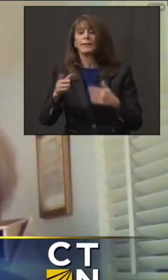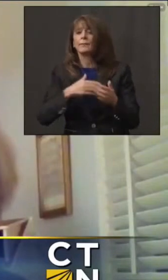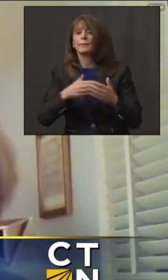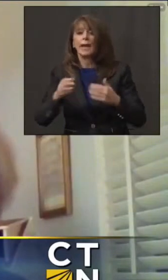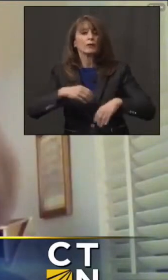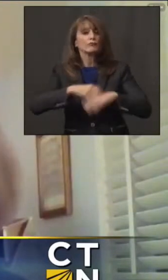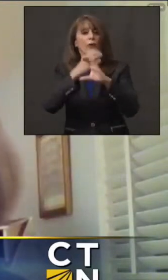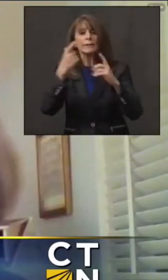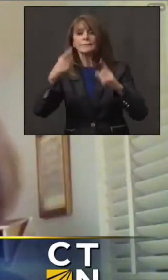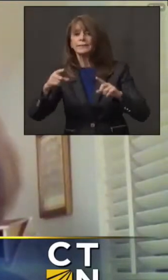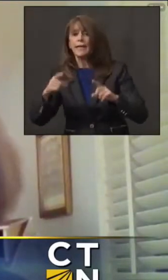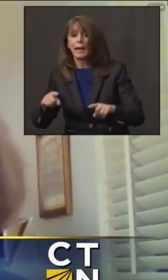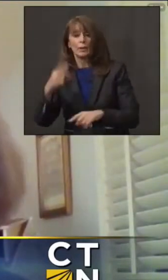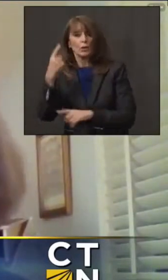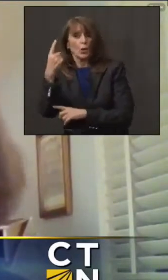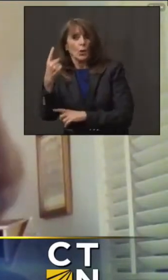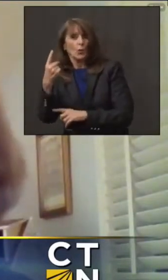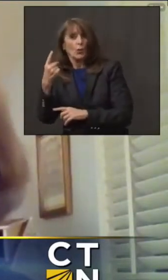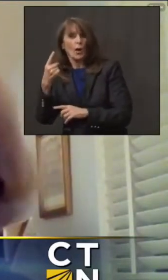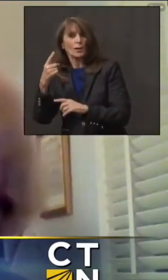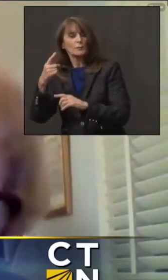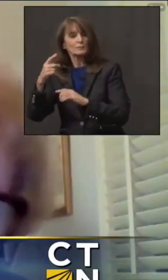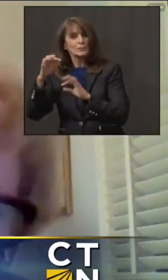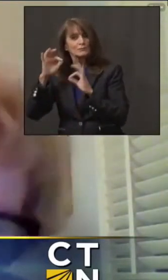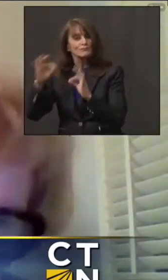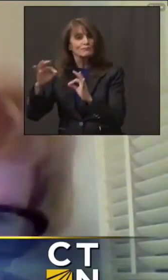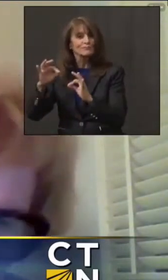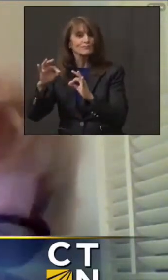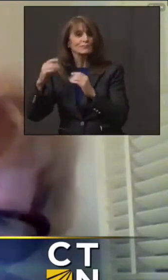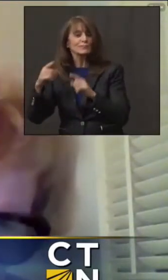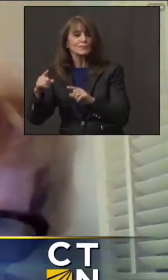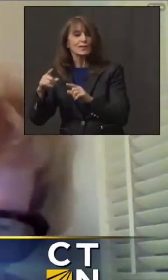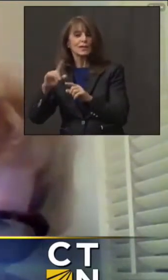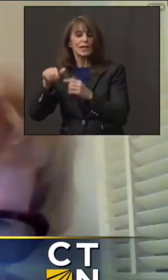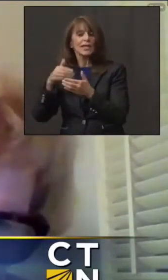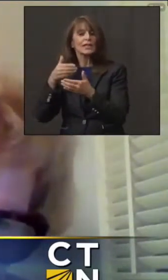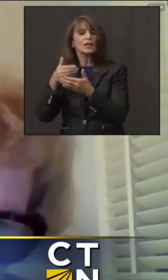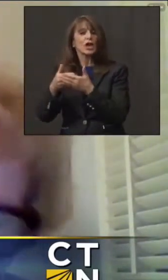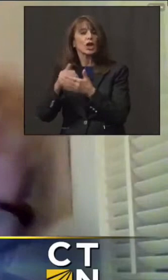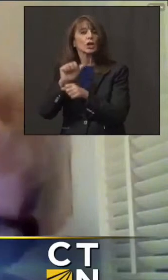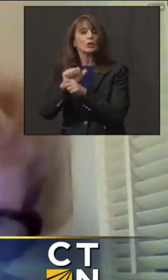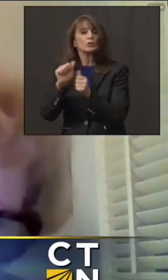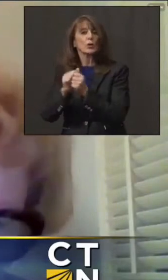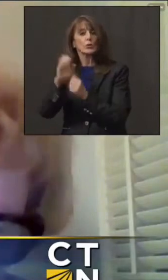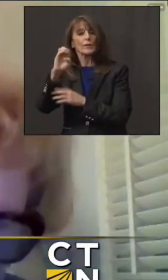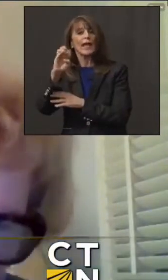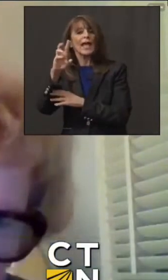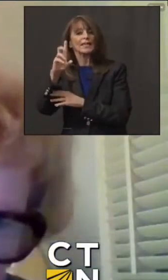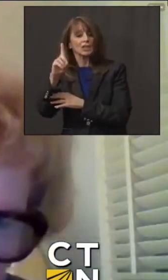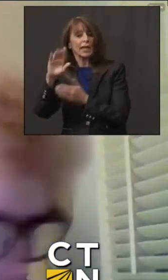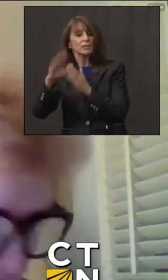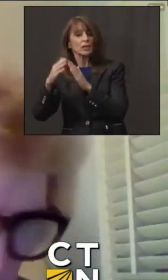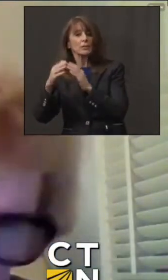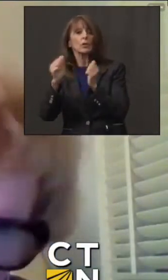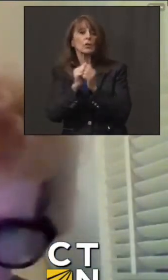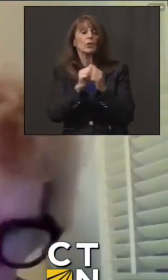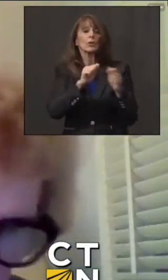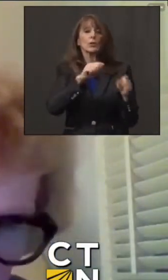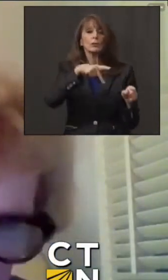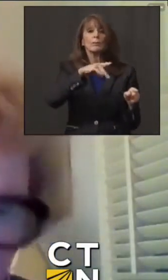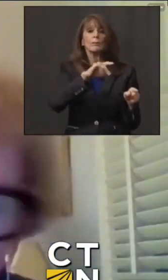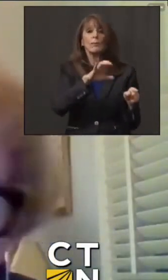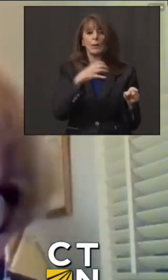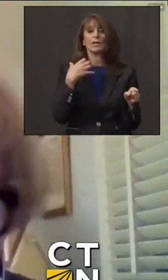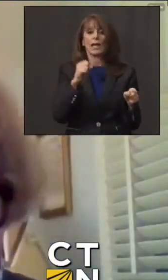through. And one of them has been the very close working of the education community with the public health